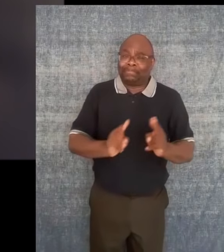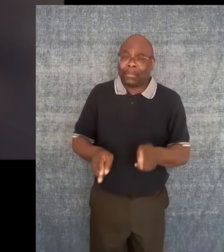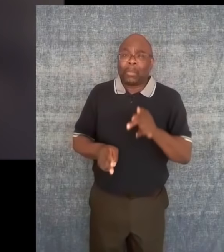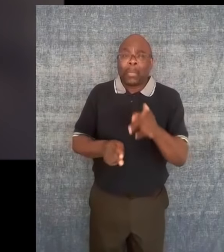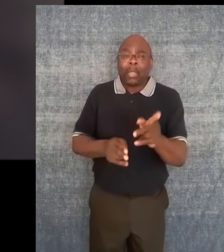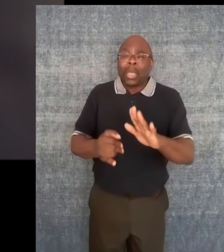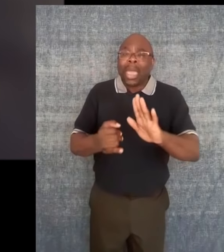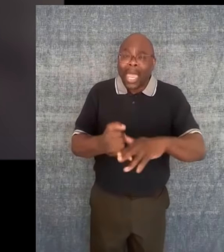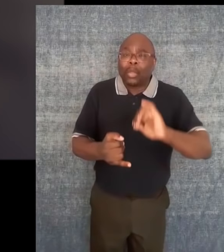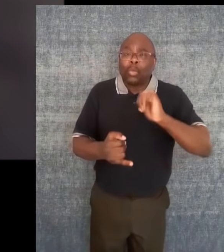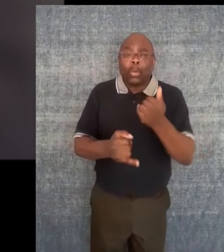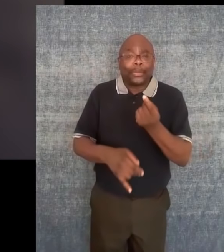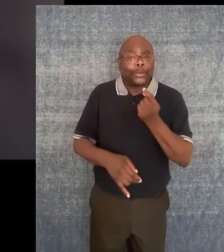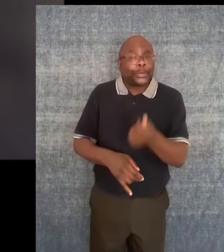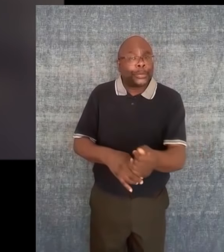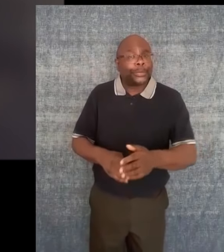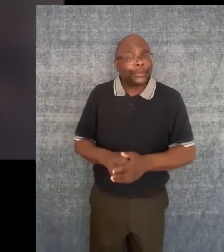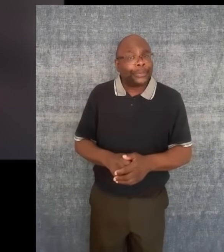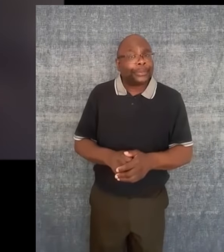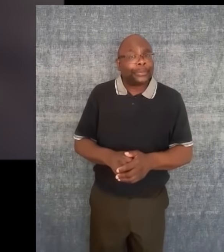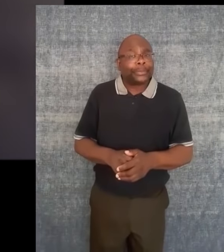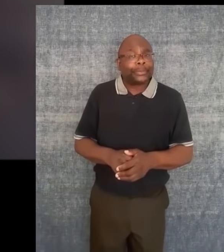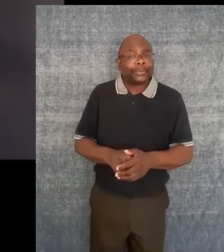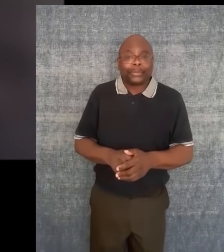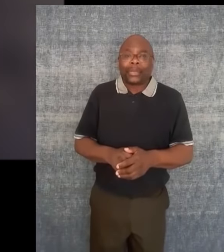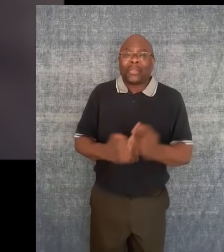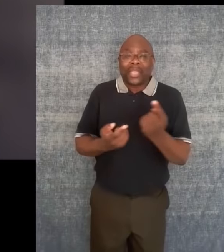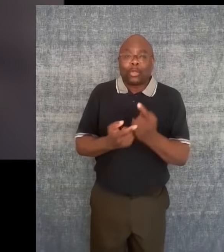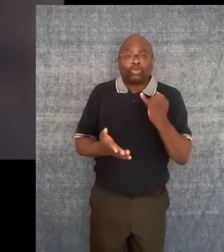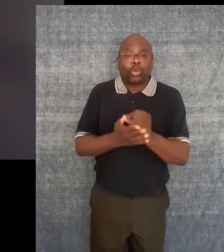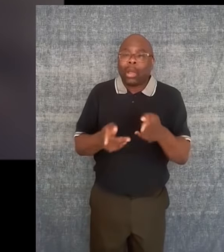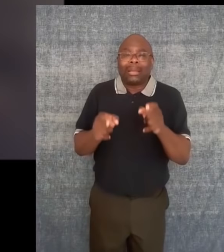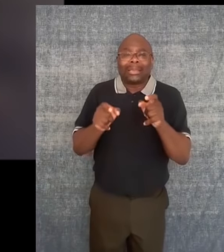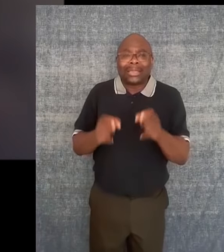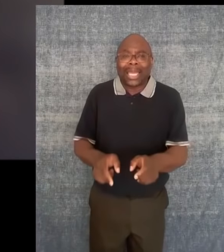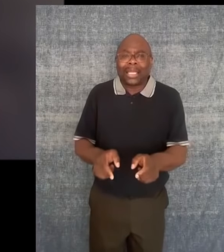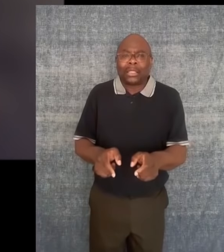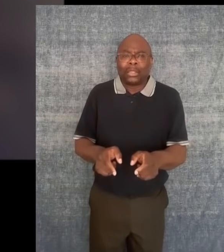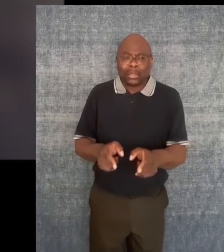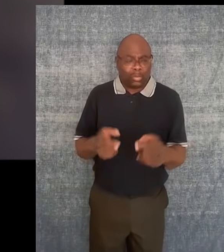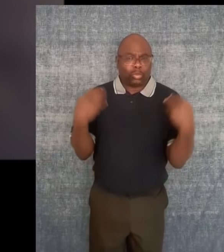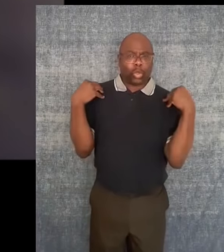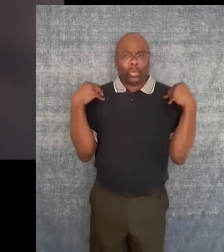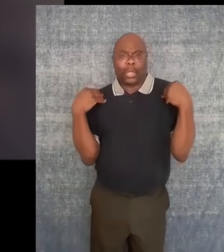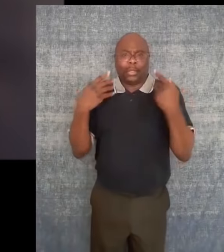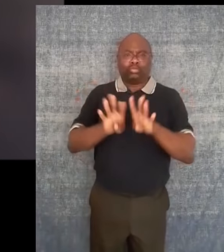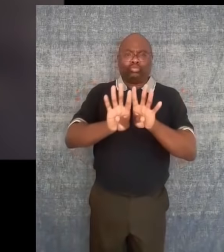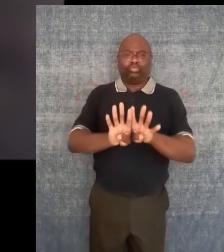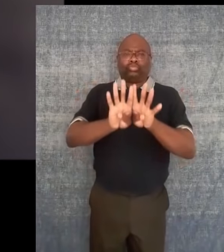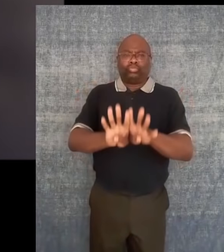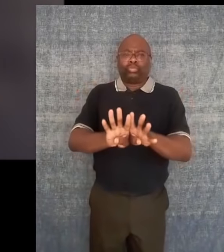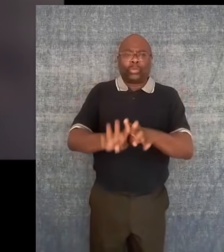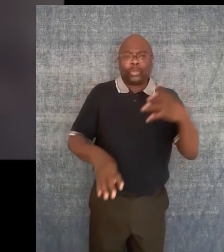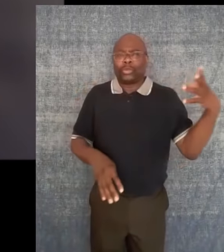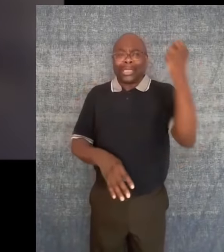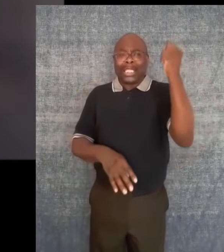your end will be soon. Ignorance can no longer stay. Let us work shoulder to shoulder and seize the